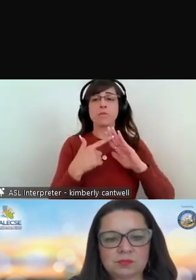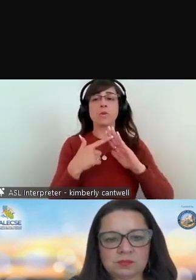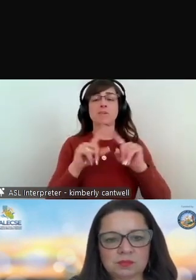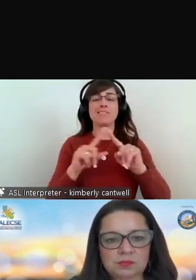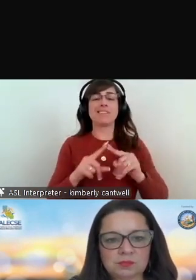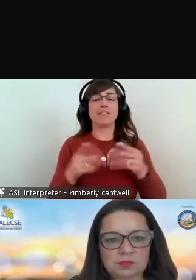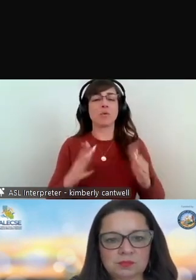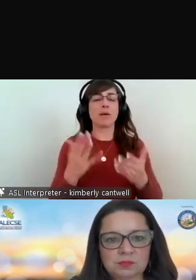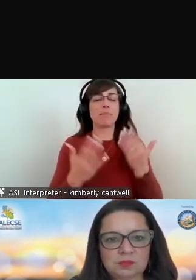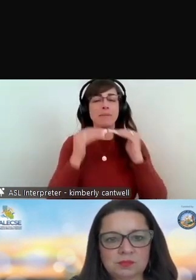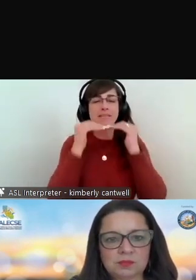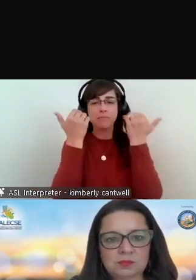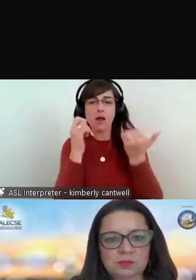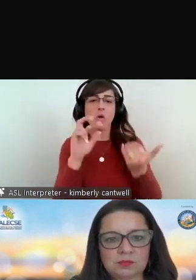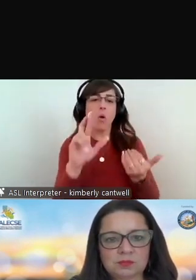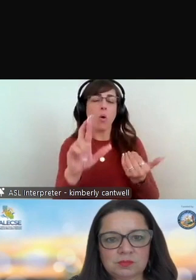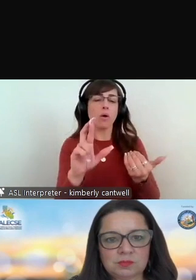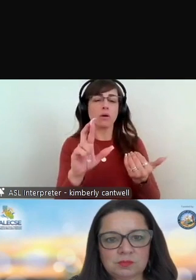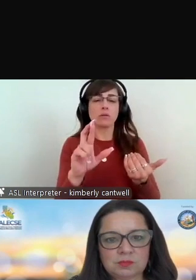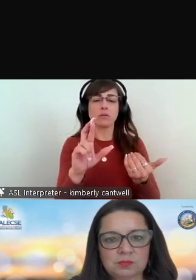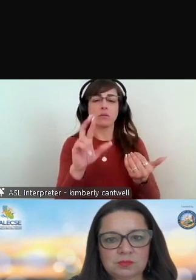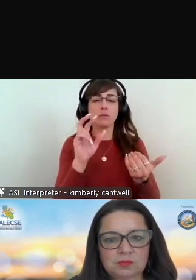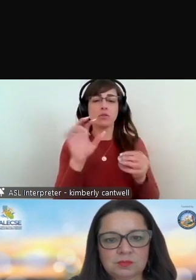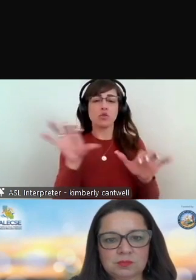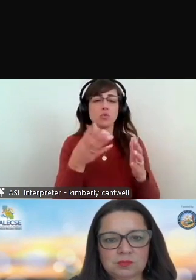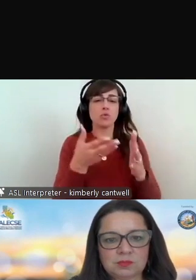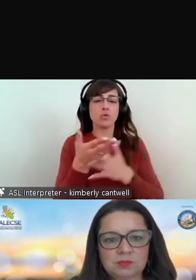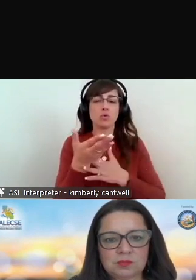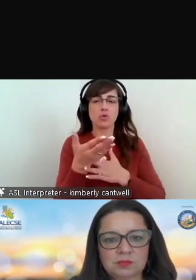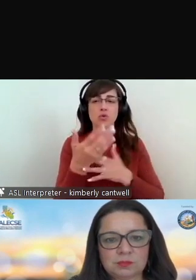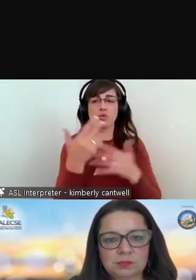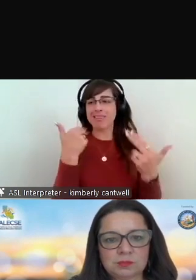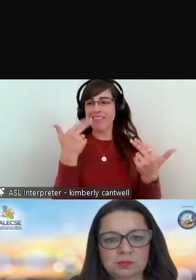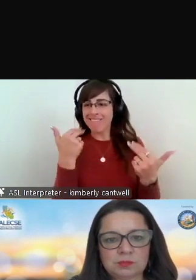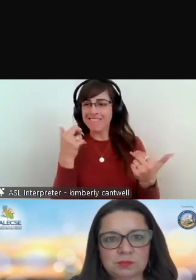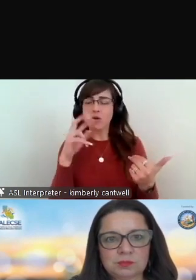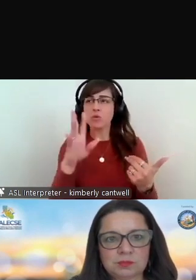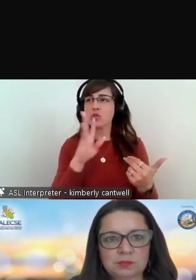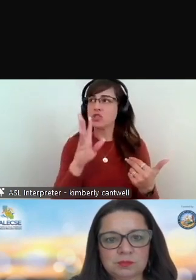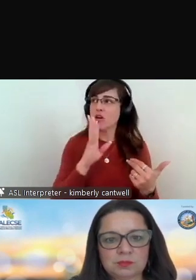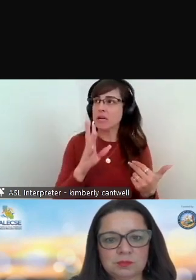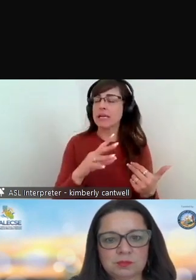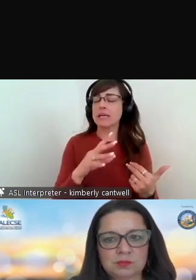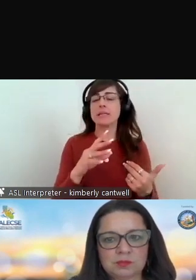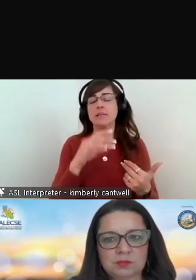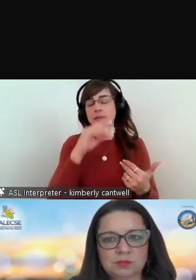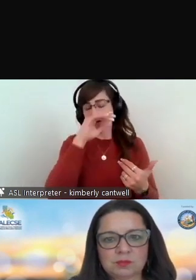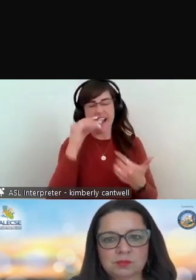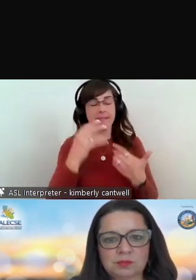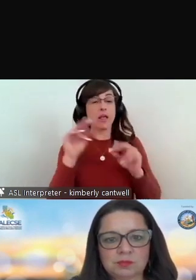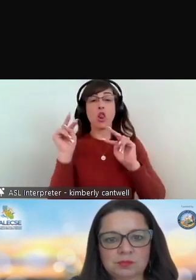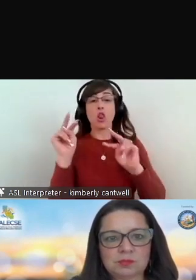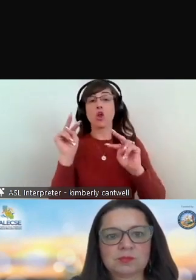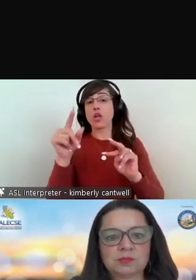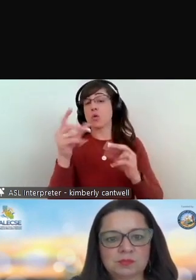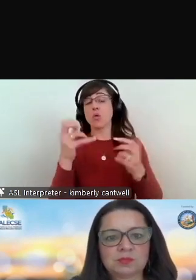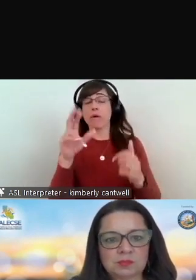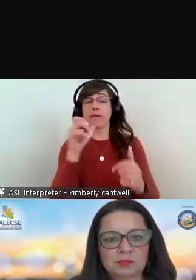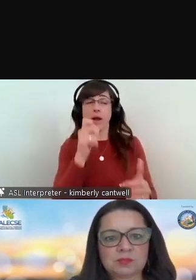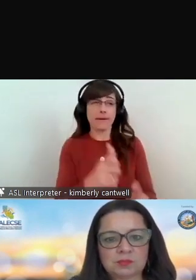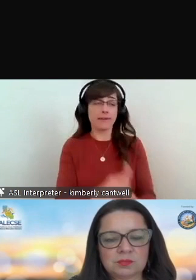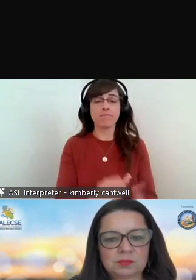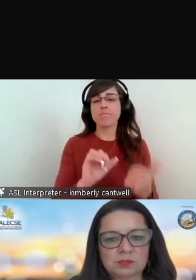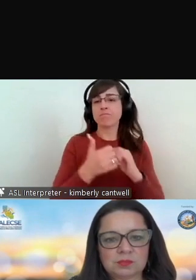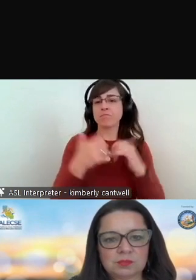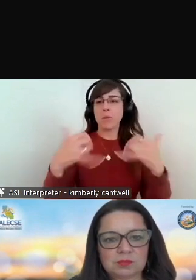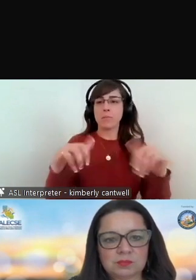different way. They might smile, or they might do it through laughing or talking, and they might look at you and they might not. How